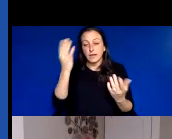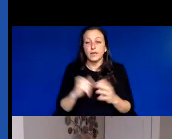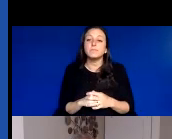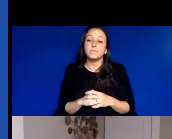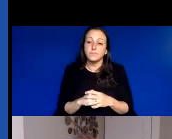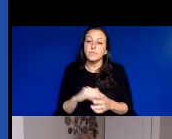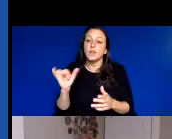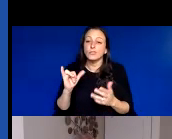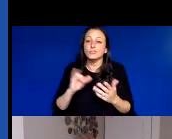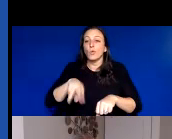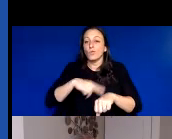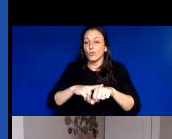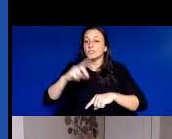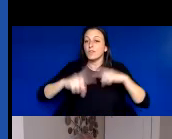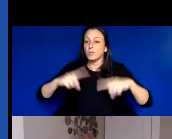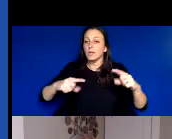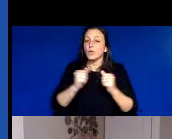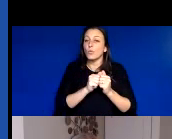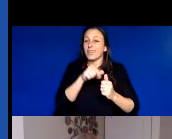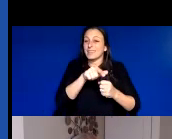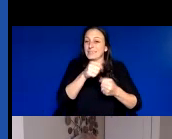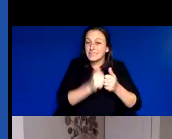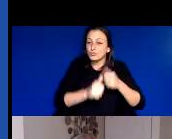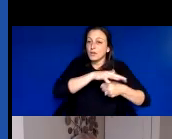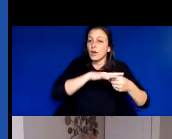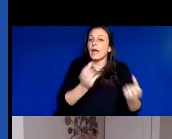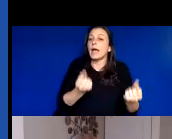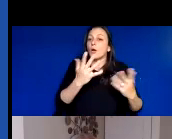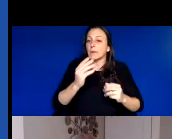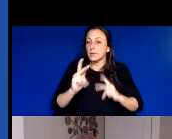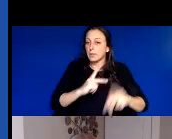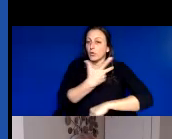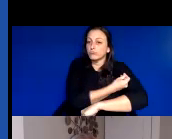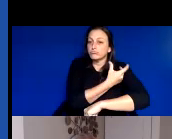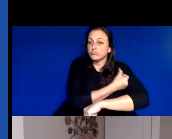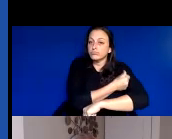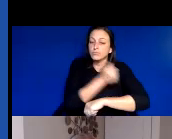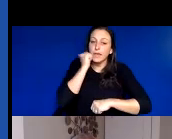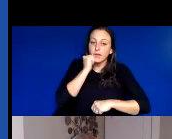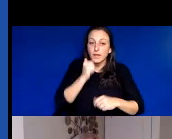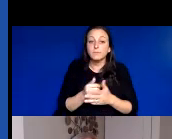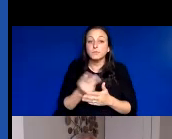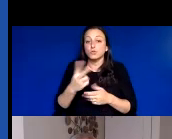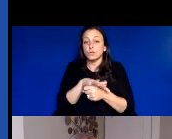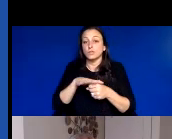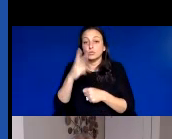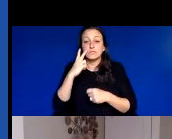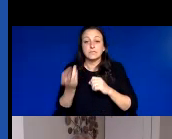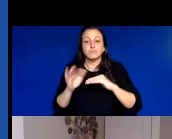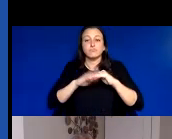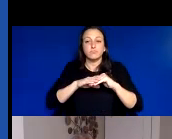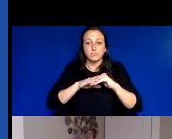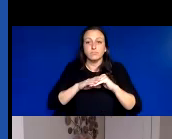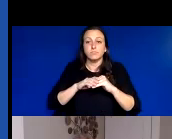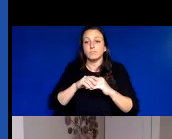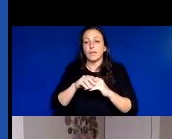the vaccination rates across the state right now. So two regions in the state where we are starting to see some trends of increasing cases, higher rates